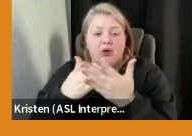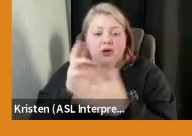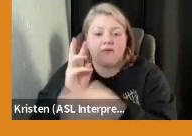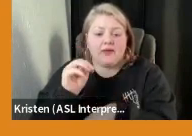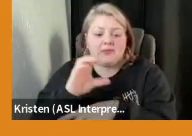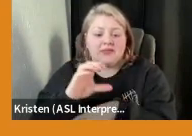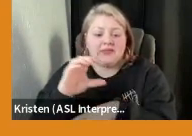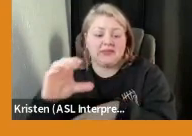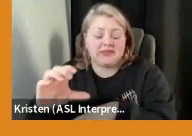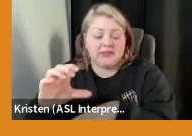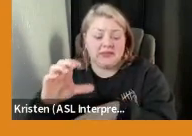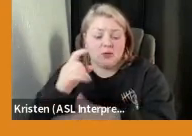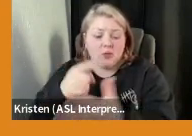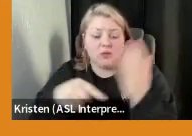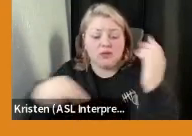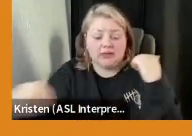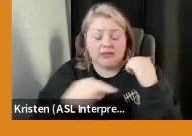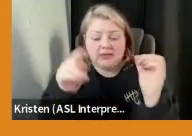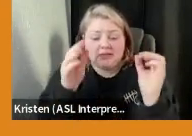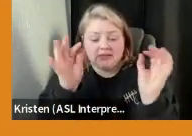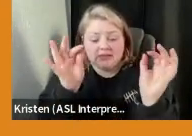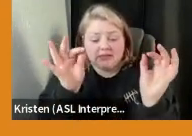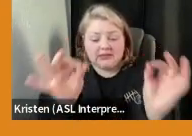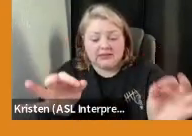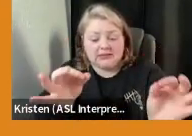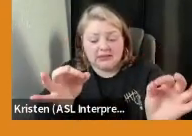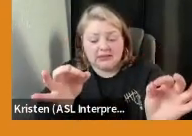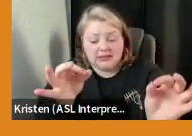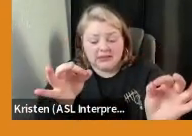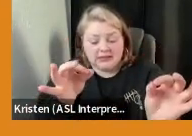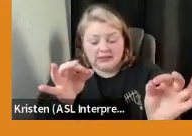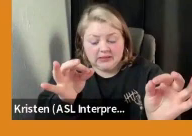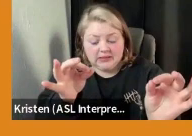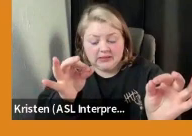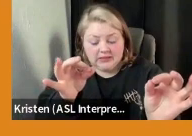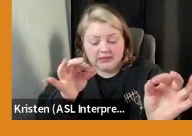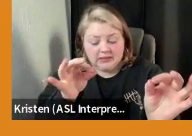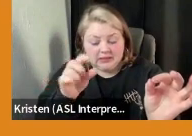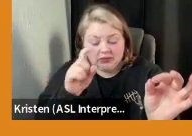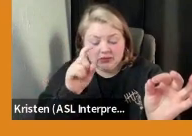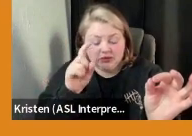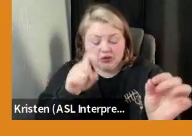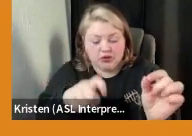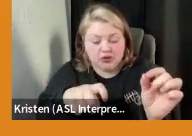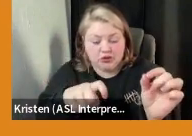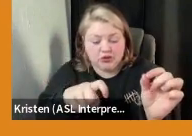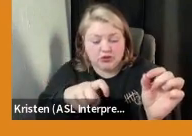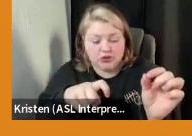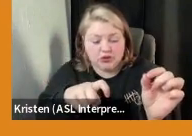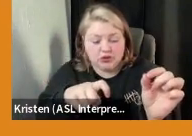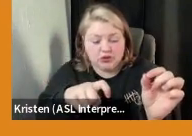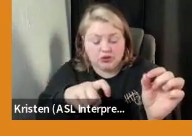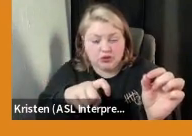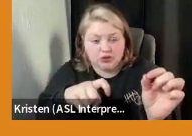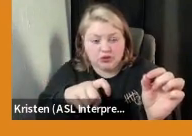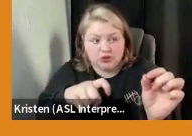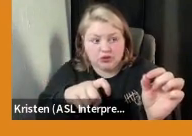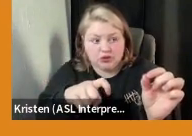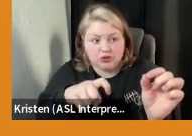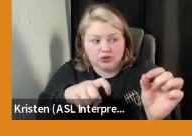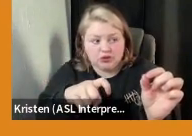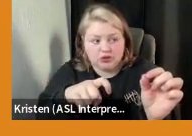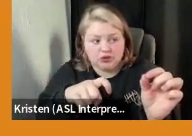Council has decided should be considered in the grant